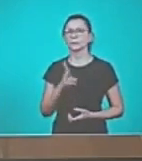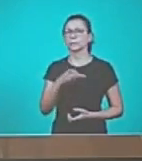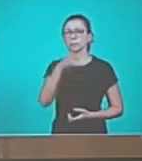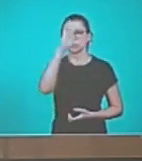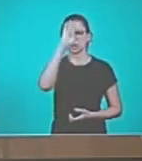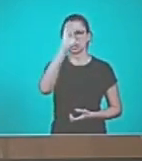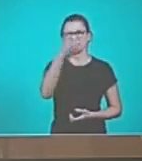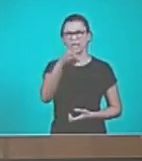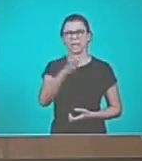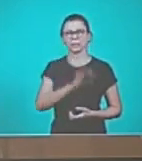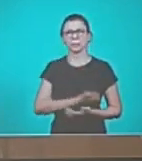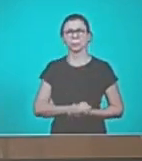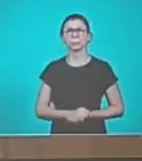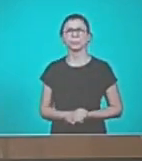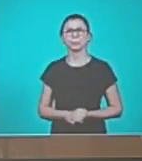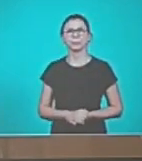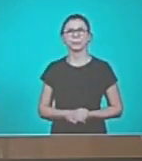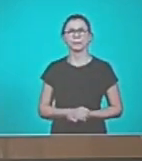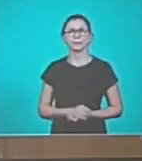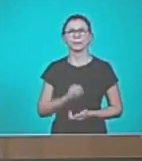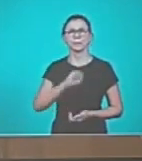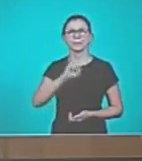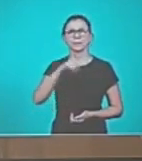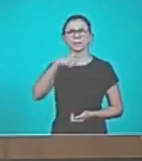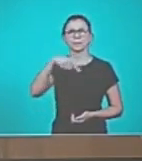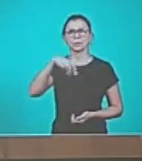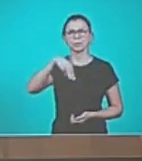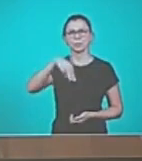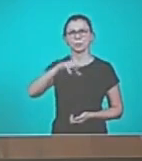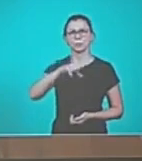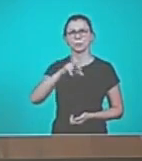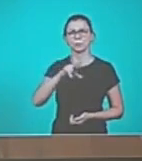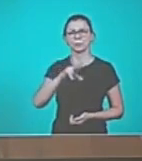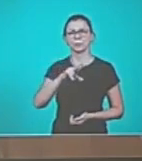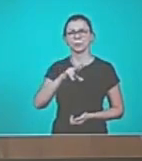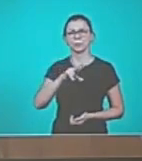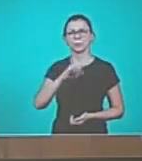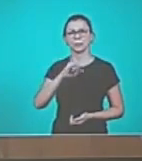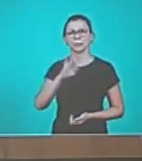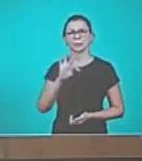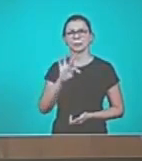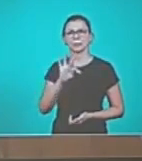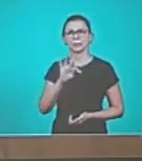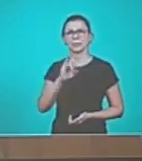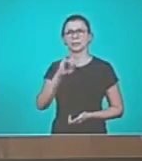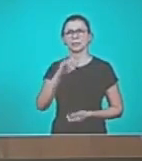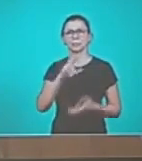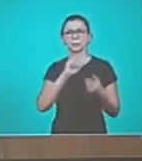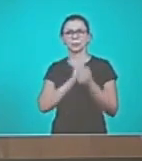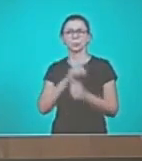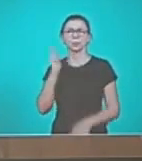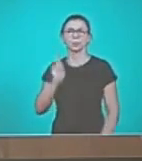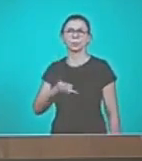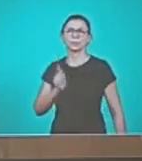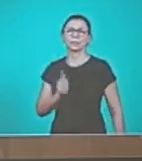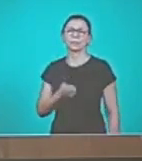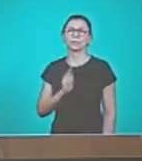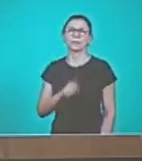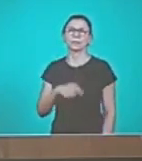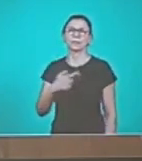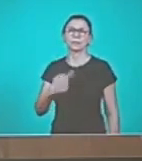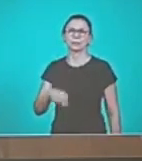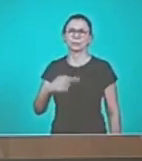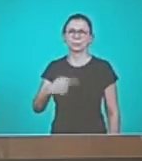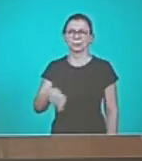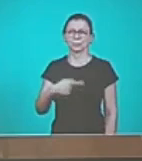São João de Meriti. Could have taken over a Sunday school together with Queimados in Rio de Janeiro. They have